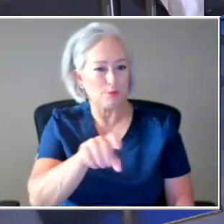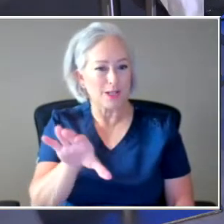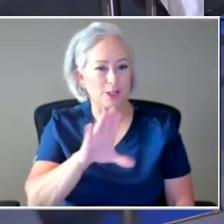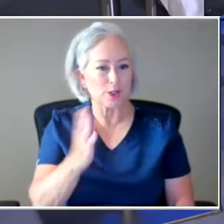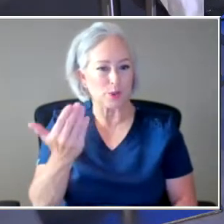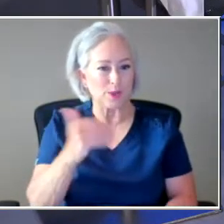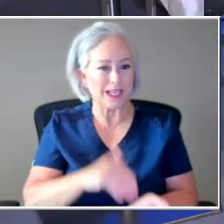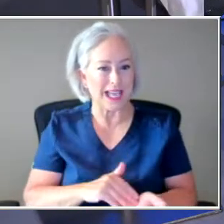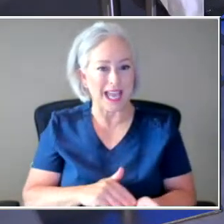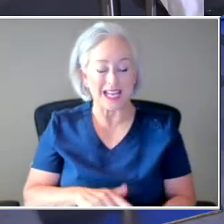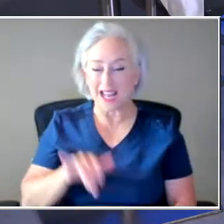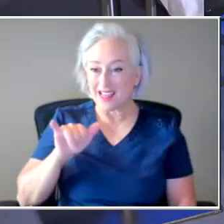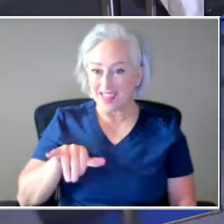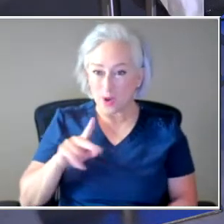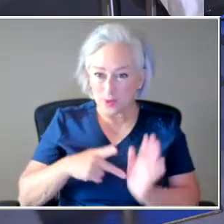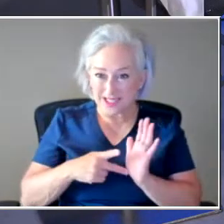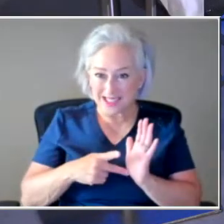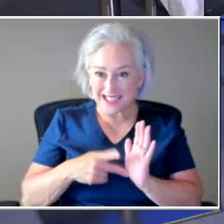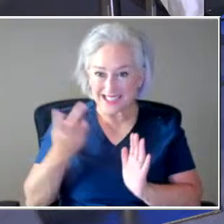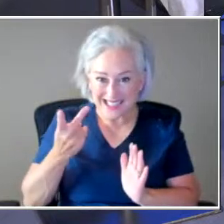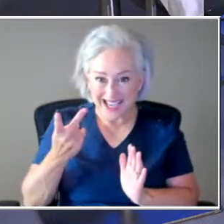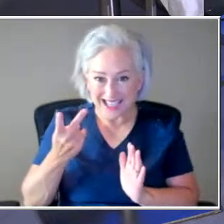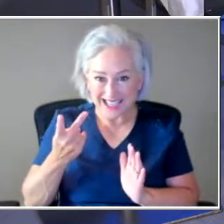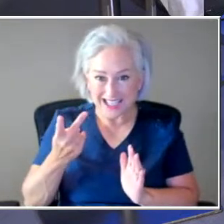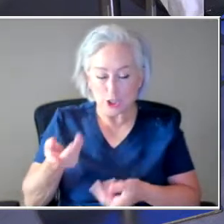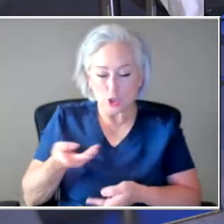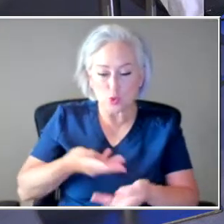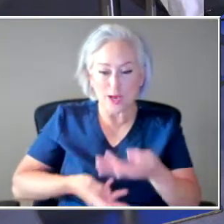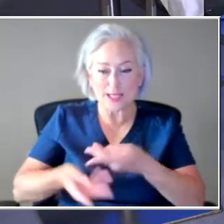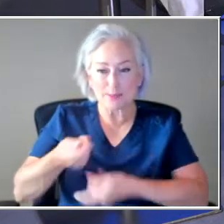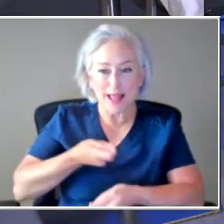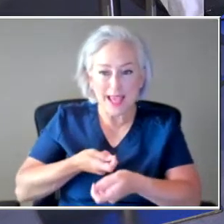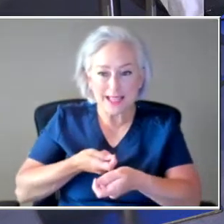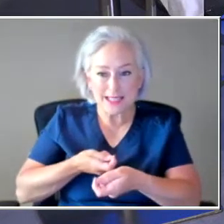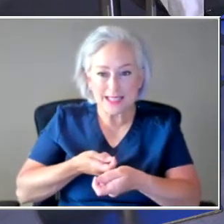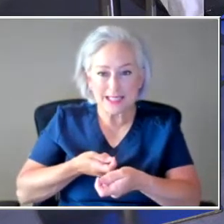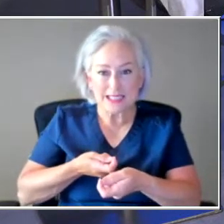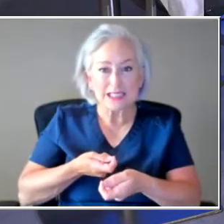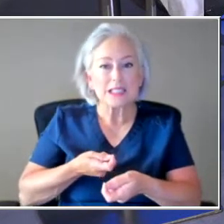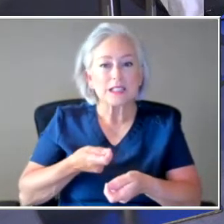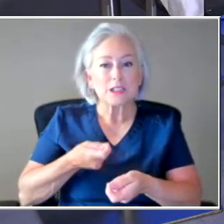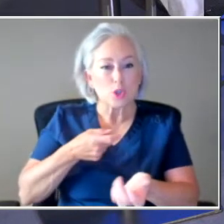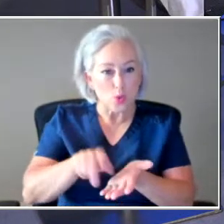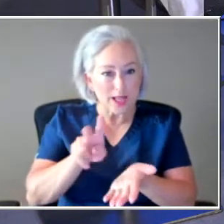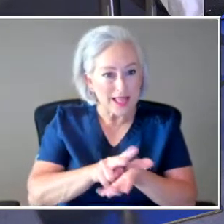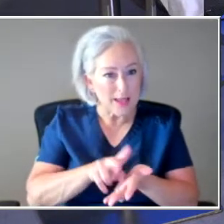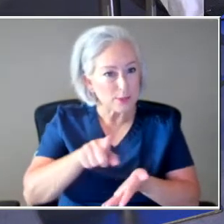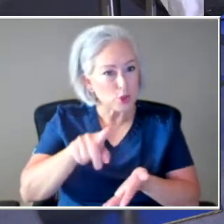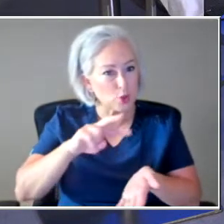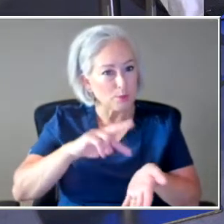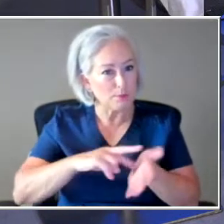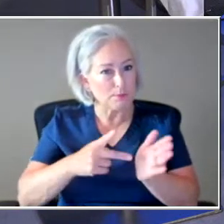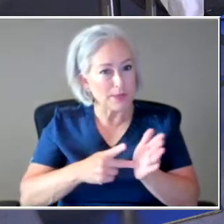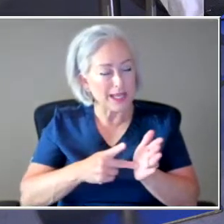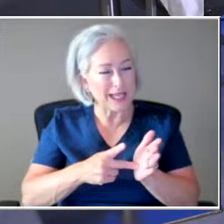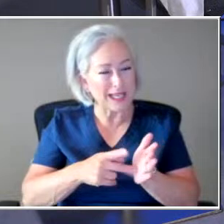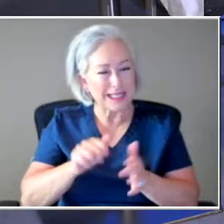transplant, a relapse. This was aggressive chemo. Is that what you had to go through? Is that as